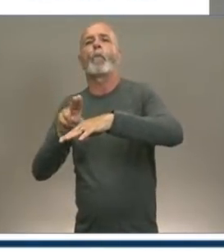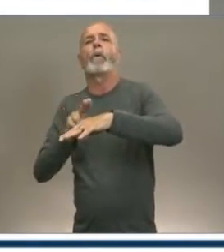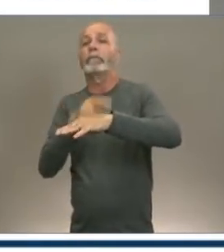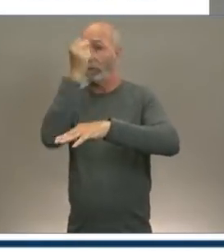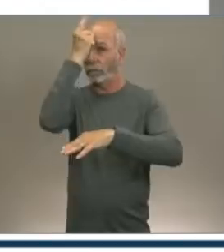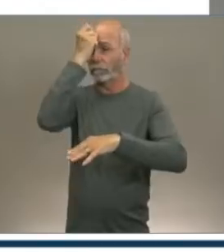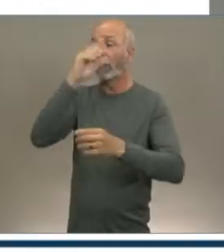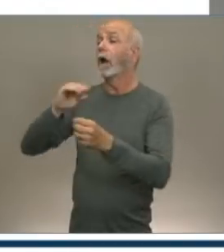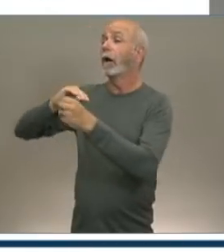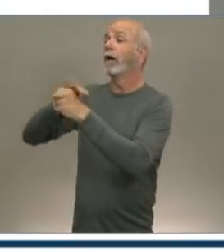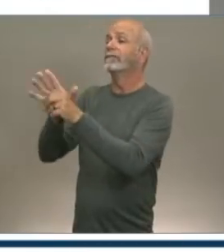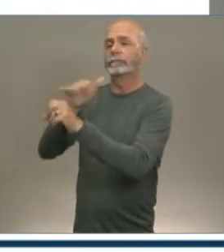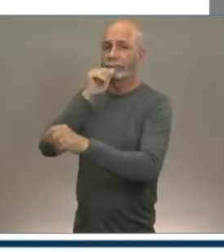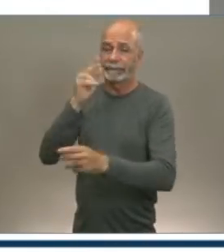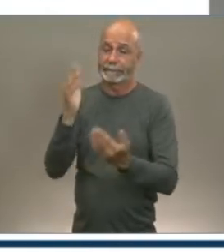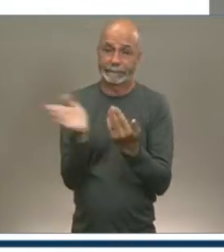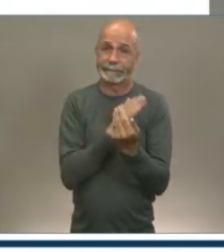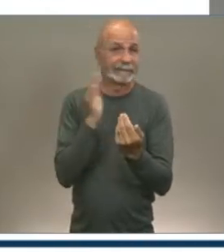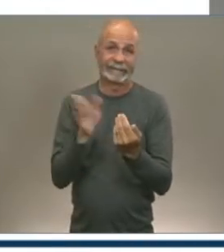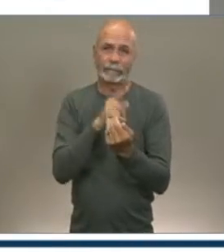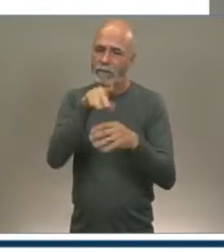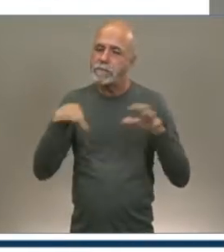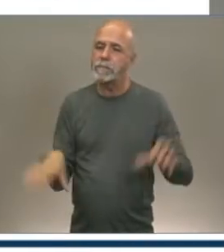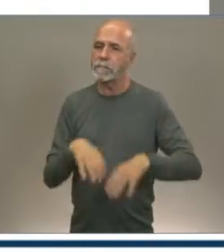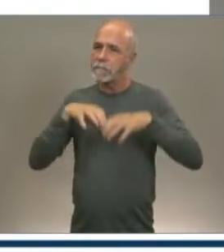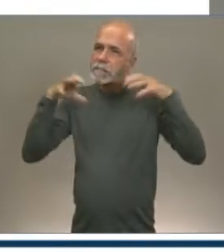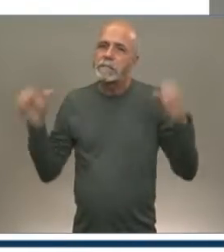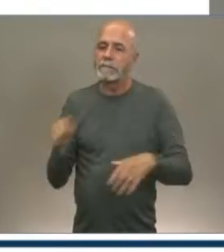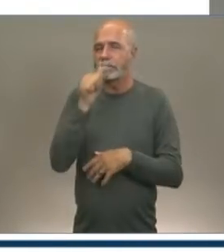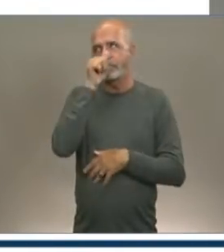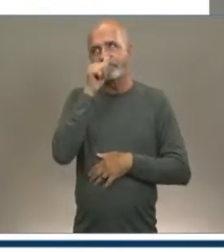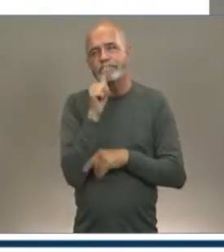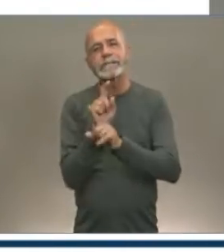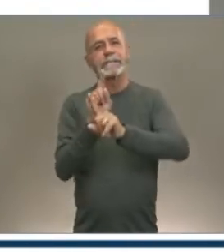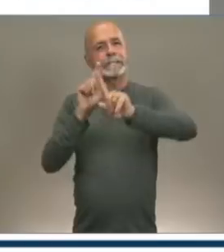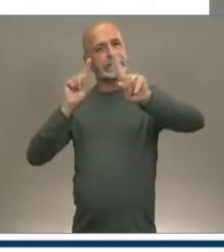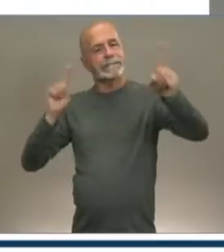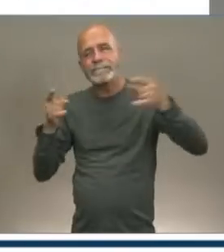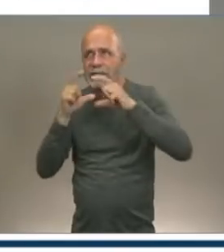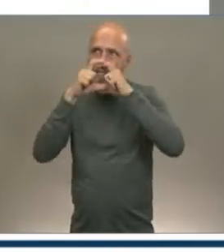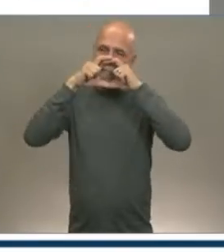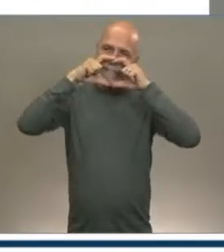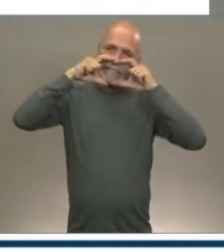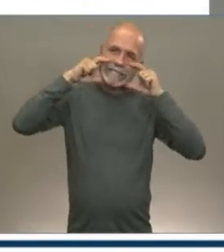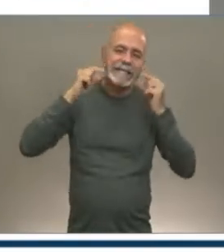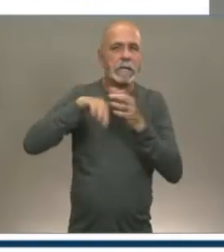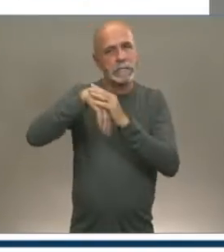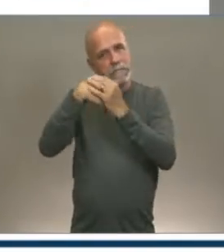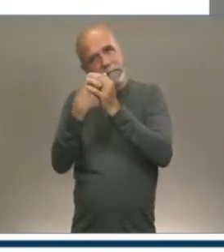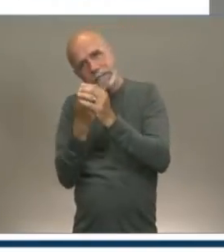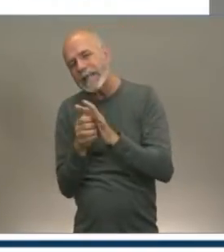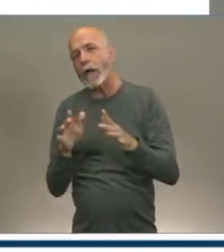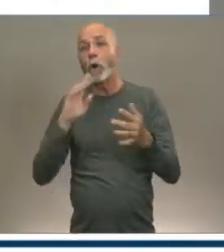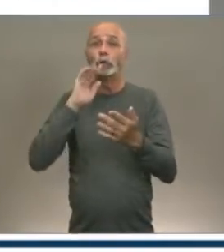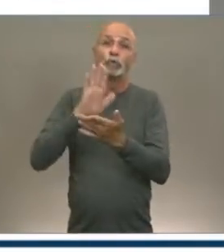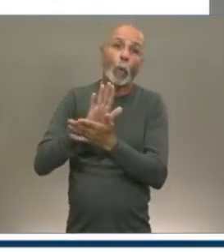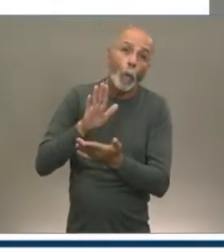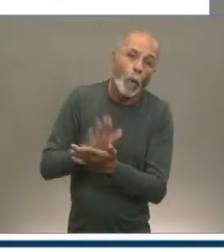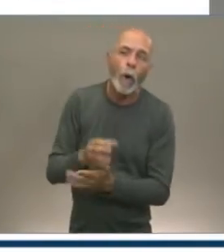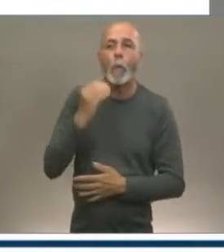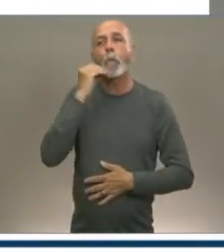very hard things. Staying apart from loved ones has been hard. Working and schooling at home has been